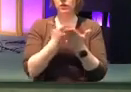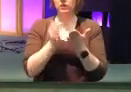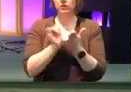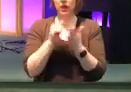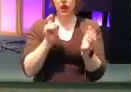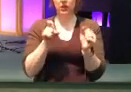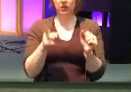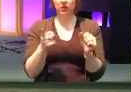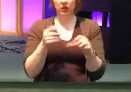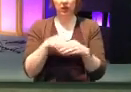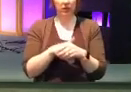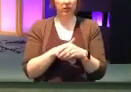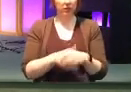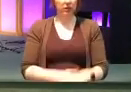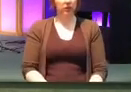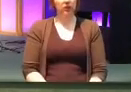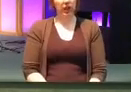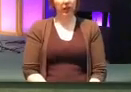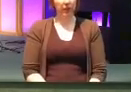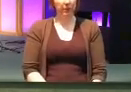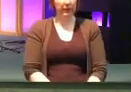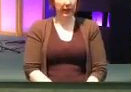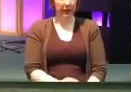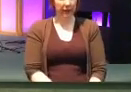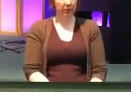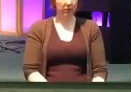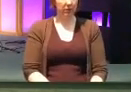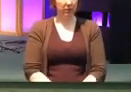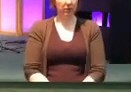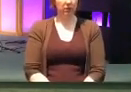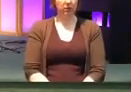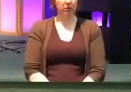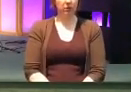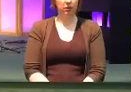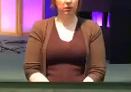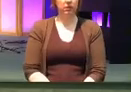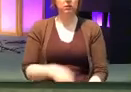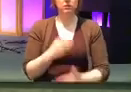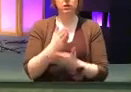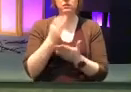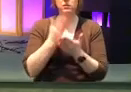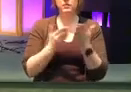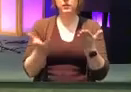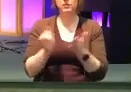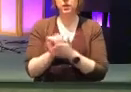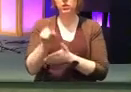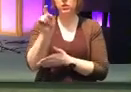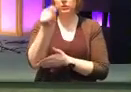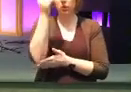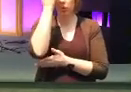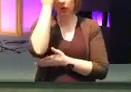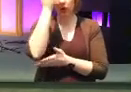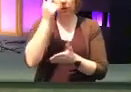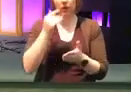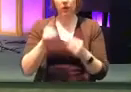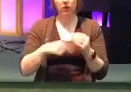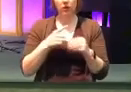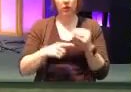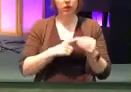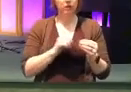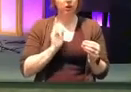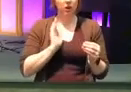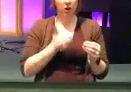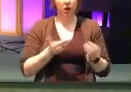the message today. I want to give just a quick update. One of the things, just so you are aware, we are going to kind of, for